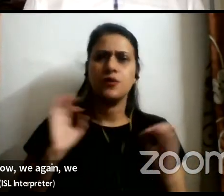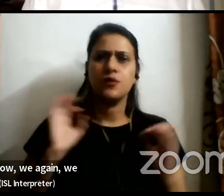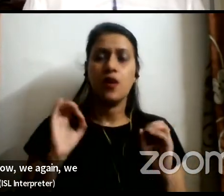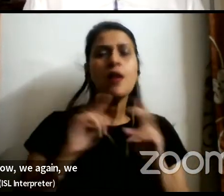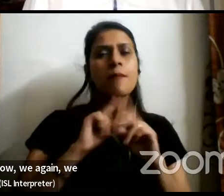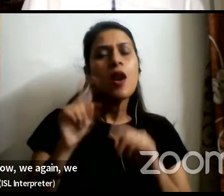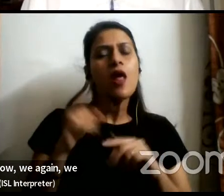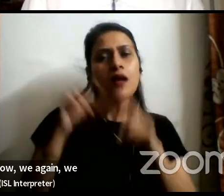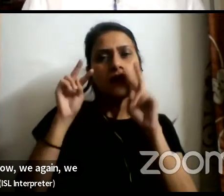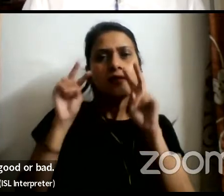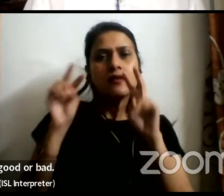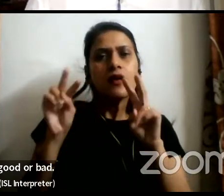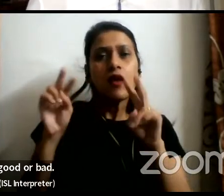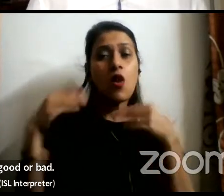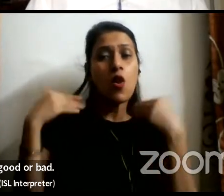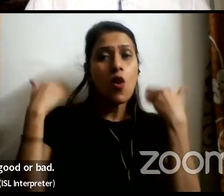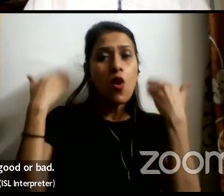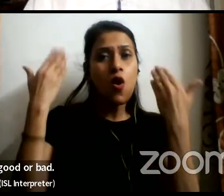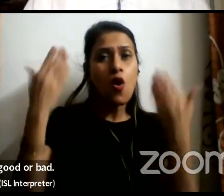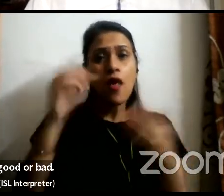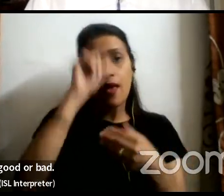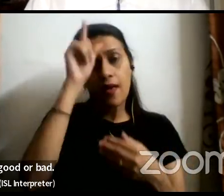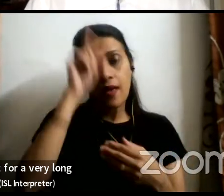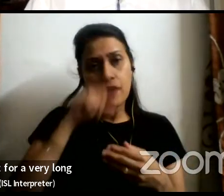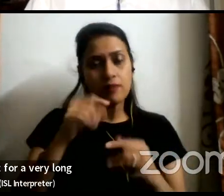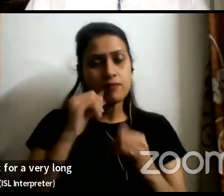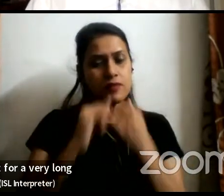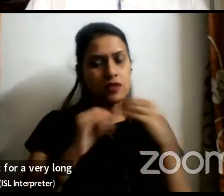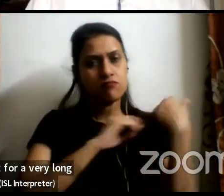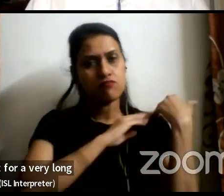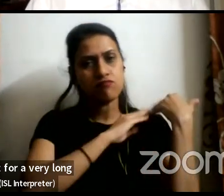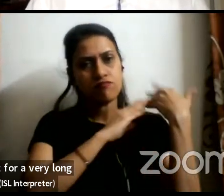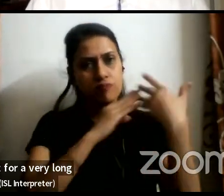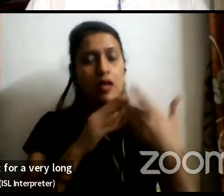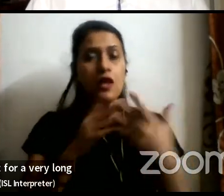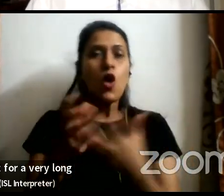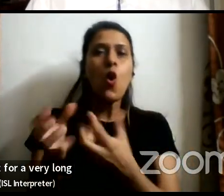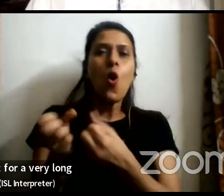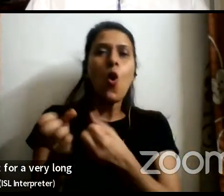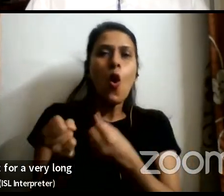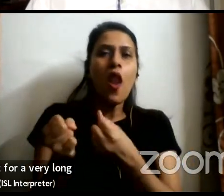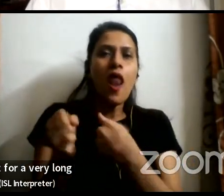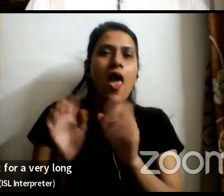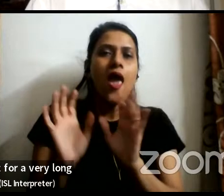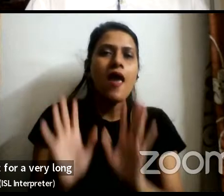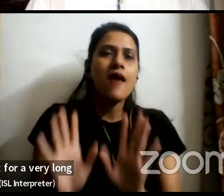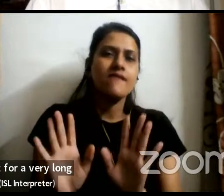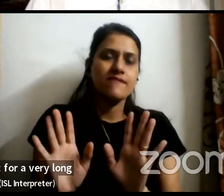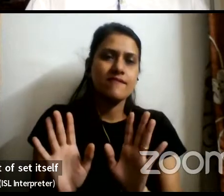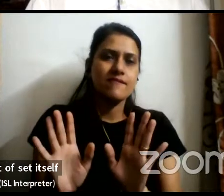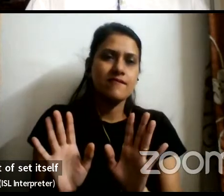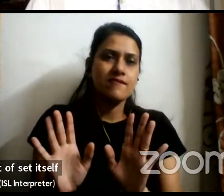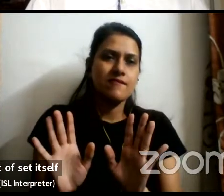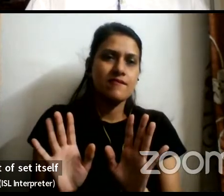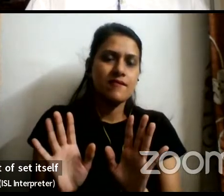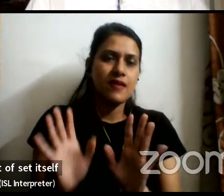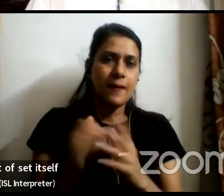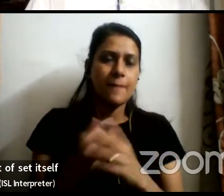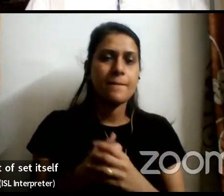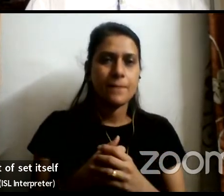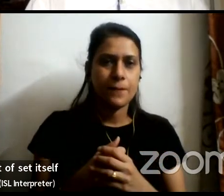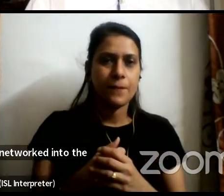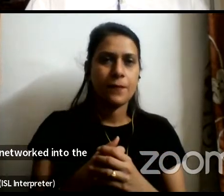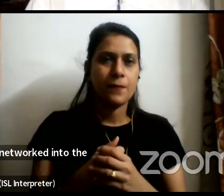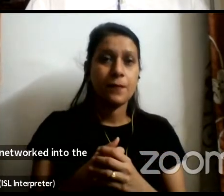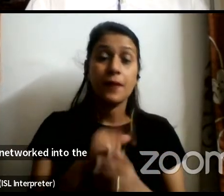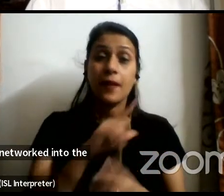that for a very long period of India's history, India sort of set itself apart economically and didn't want to be networked into the global economy. But now